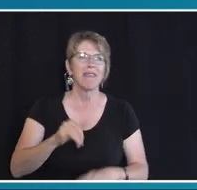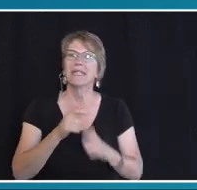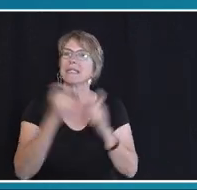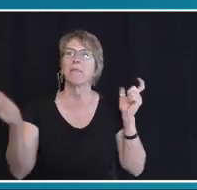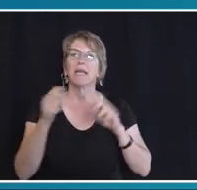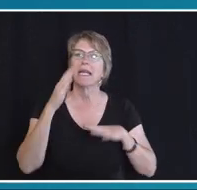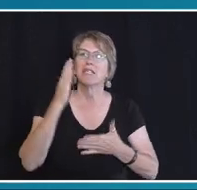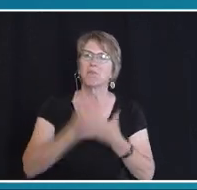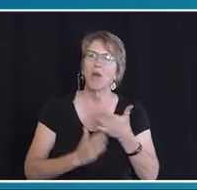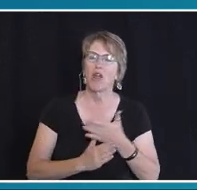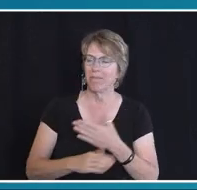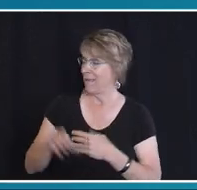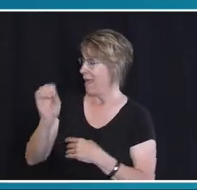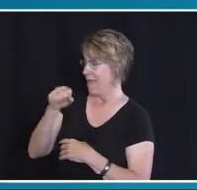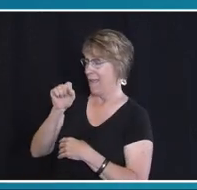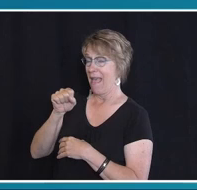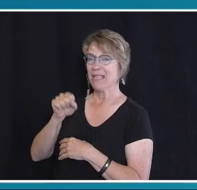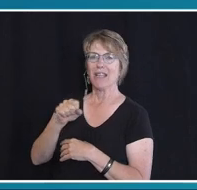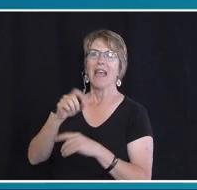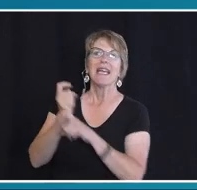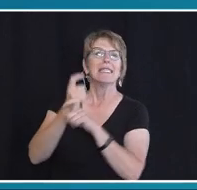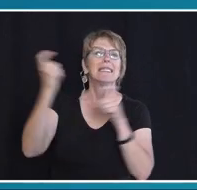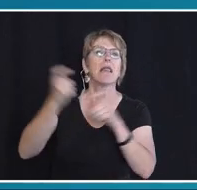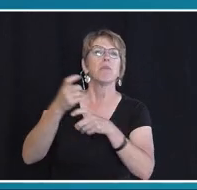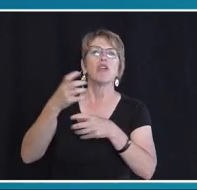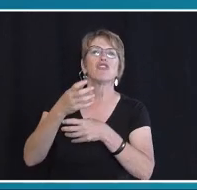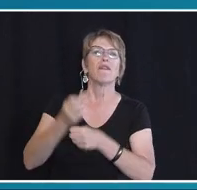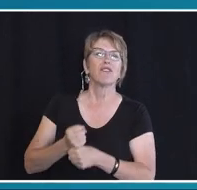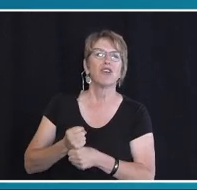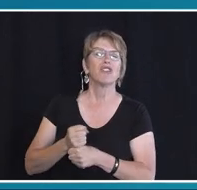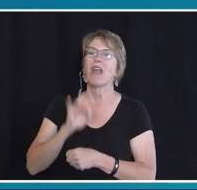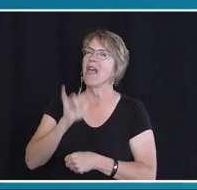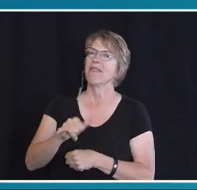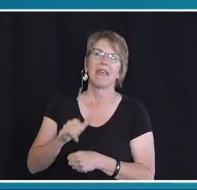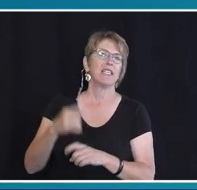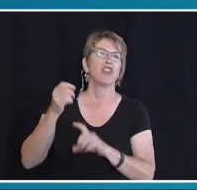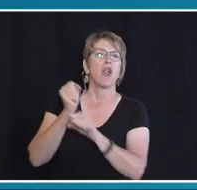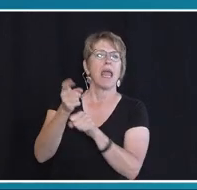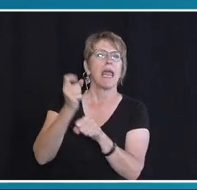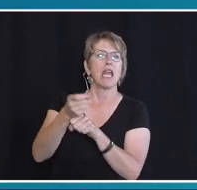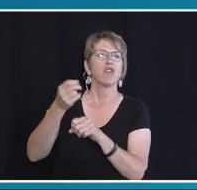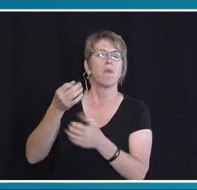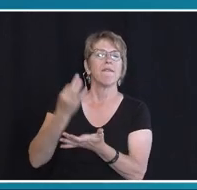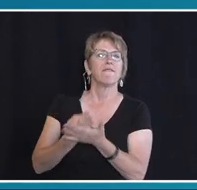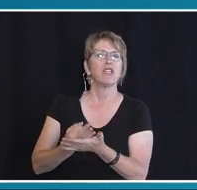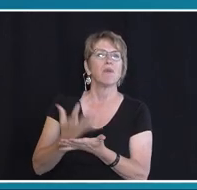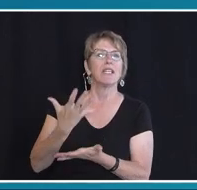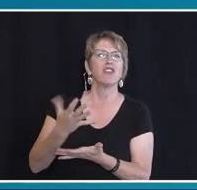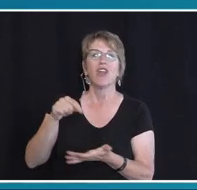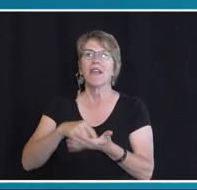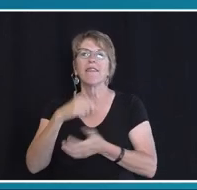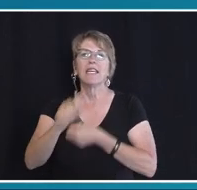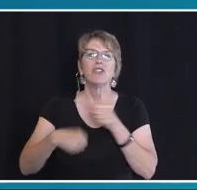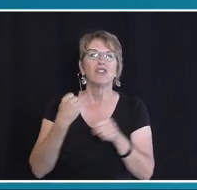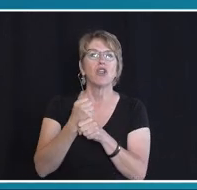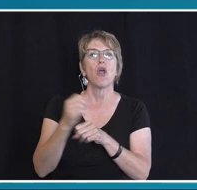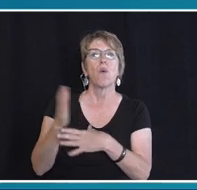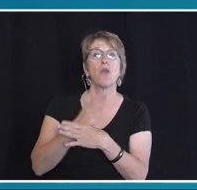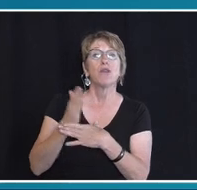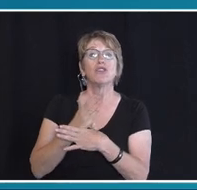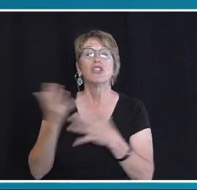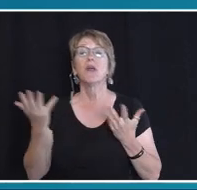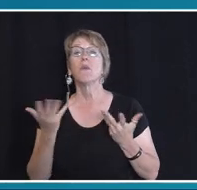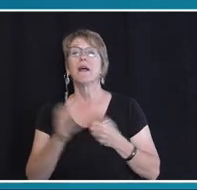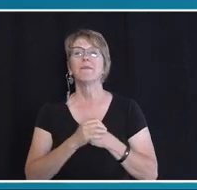part, right, Megan? Totally. And Celebration of Courage is our largest annual fundraising event. And this year, we are excited to share with